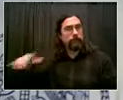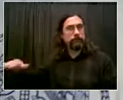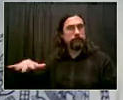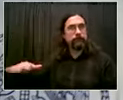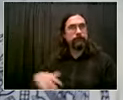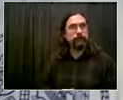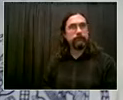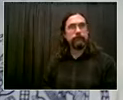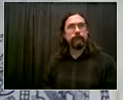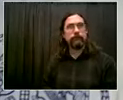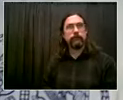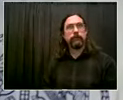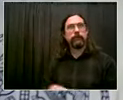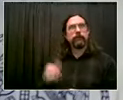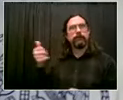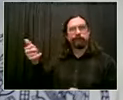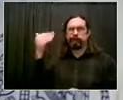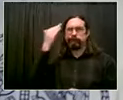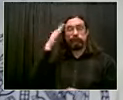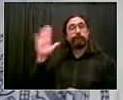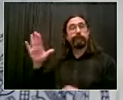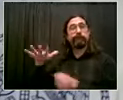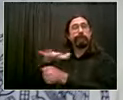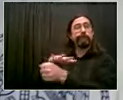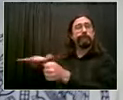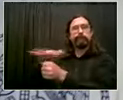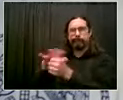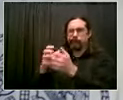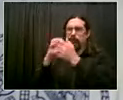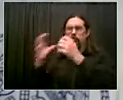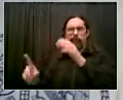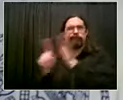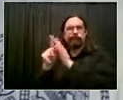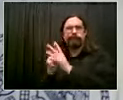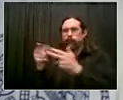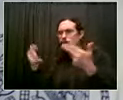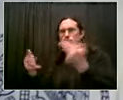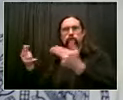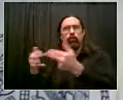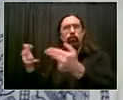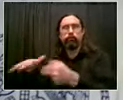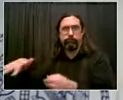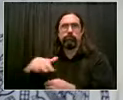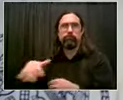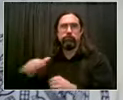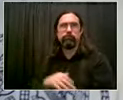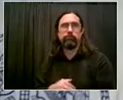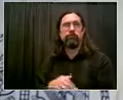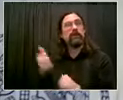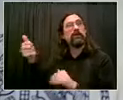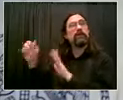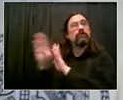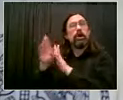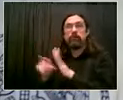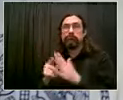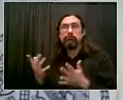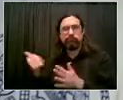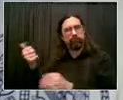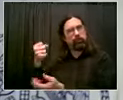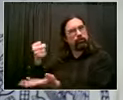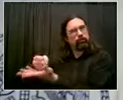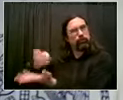But she has been a difference maker as a social worker. She understands that how we reach people, the